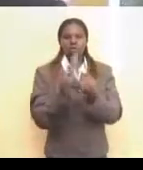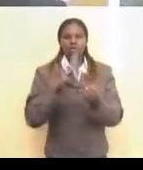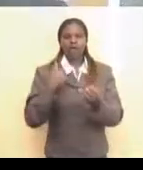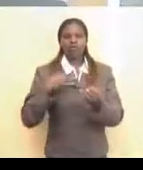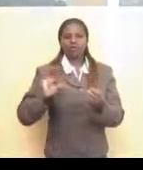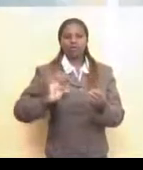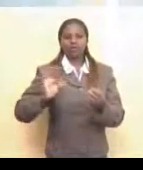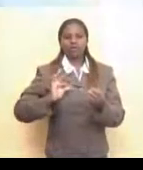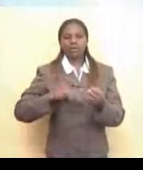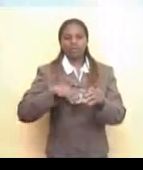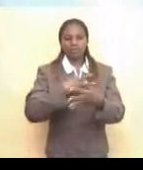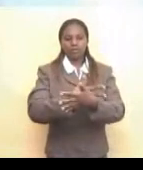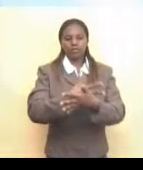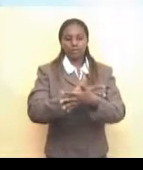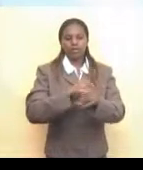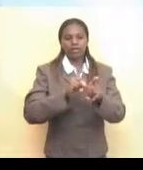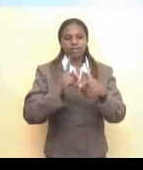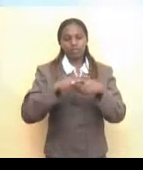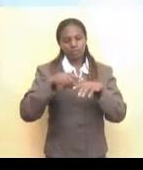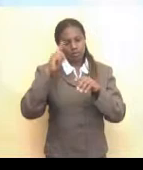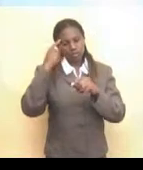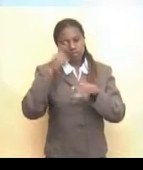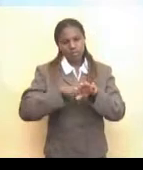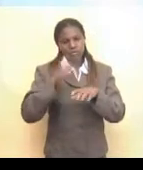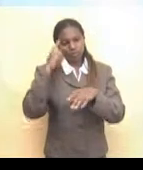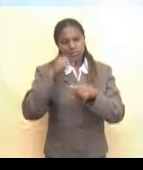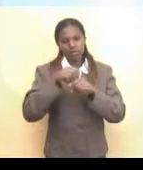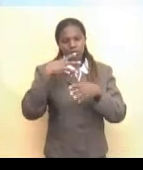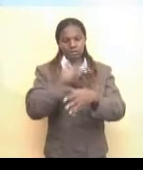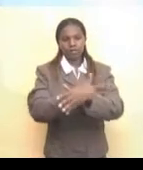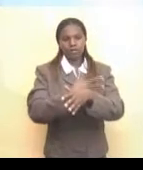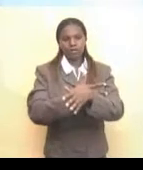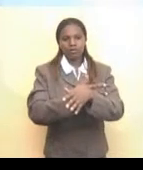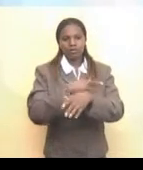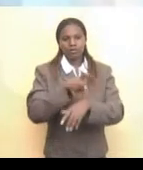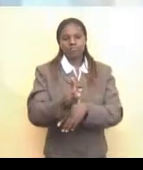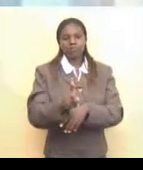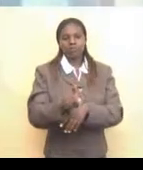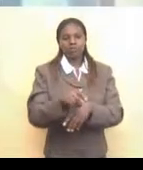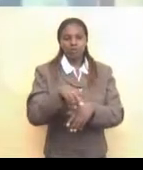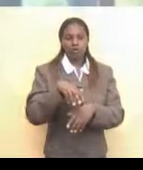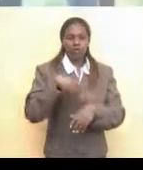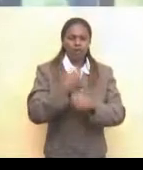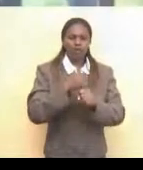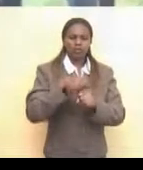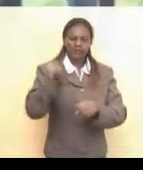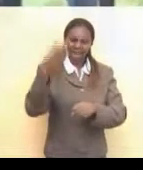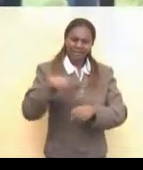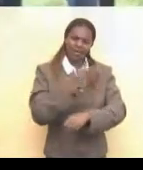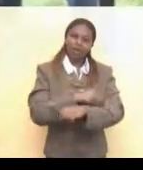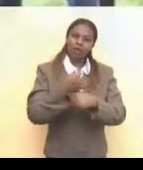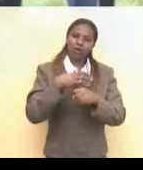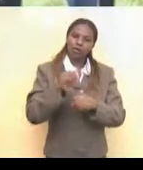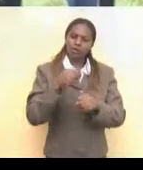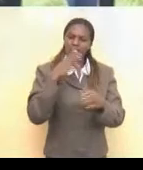female prisons. When you think about the prisons themselves, working with them daily so that